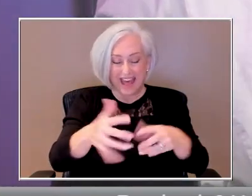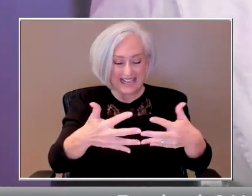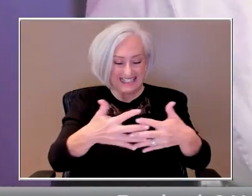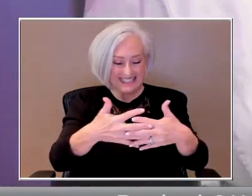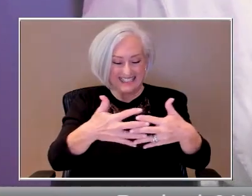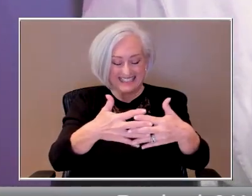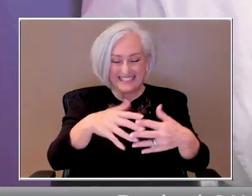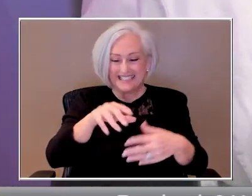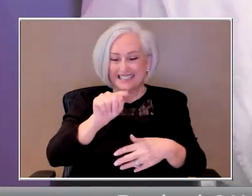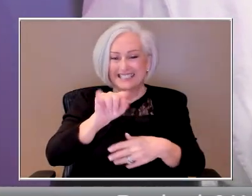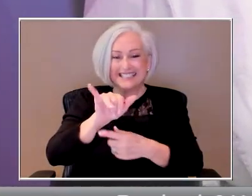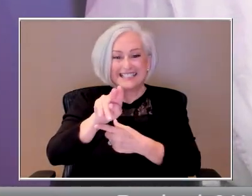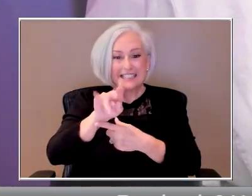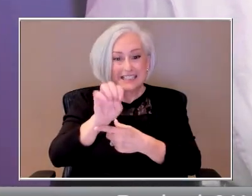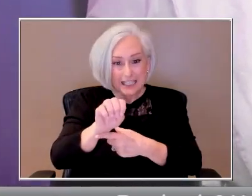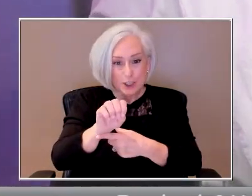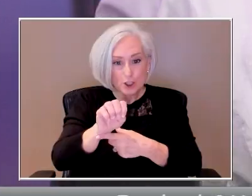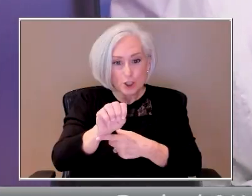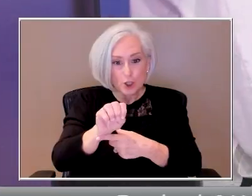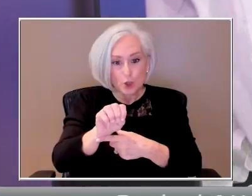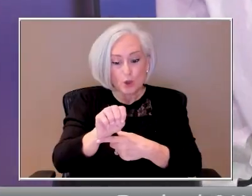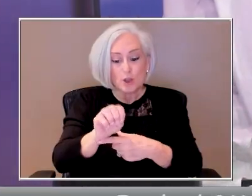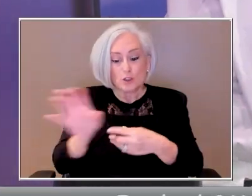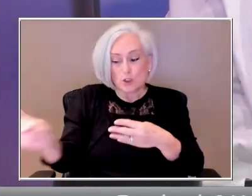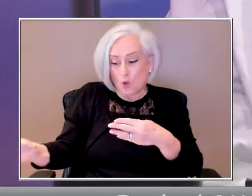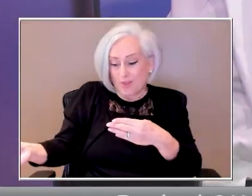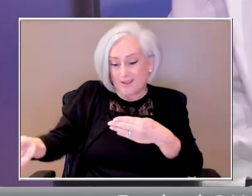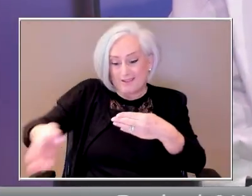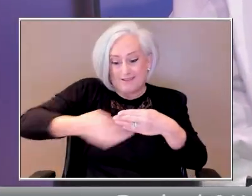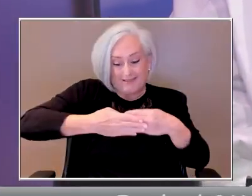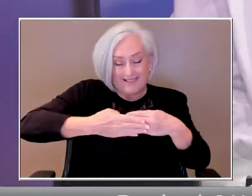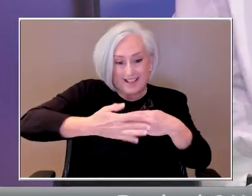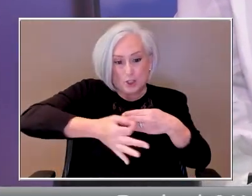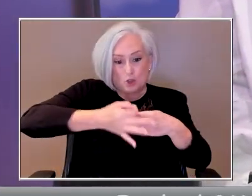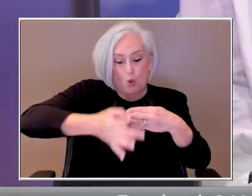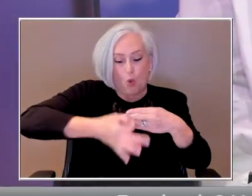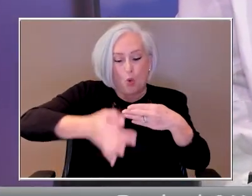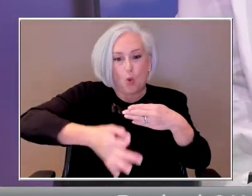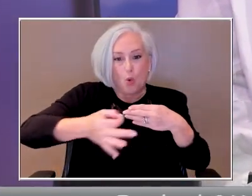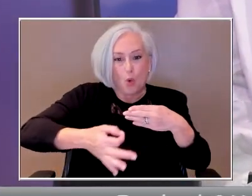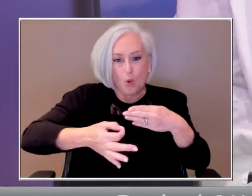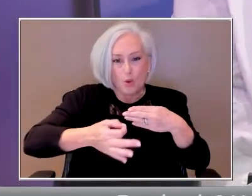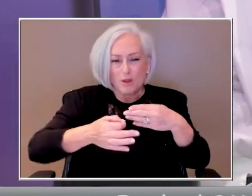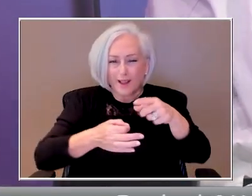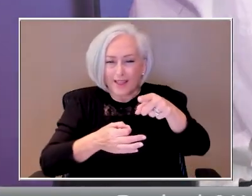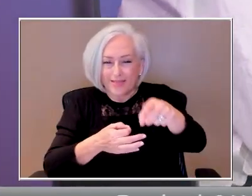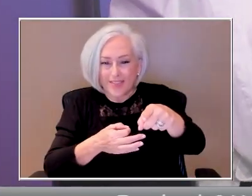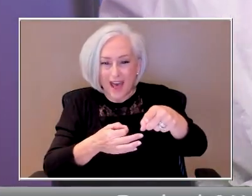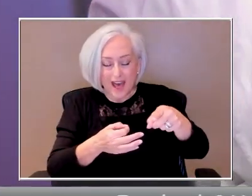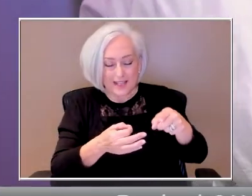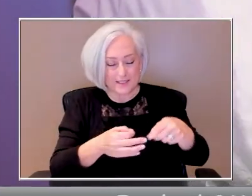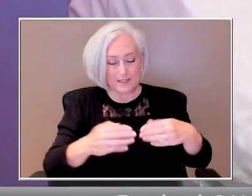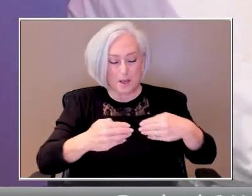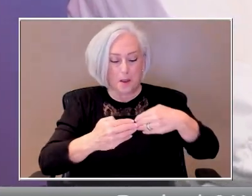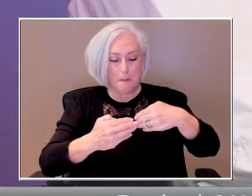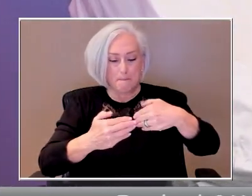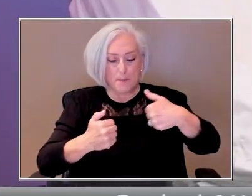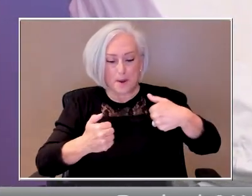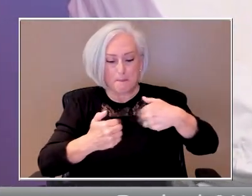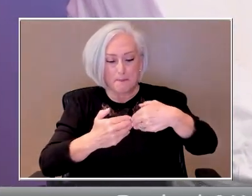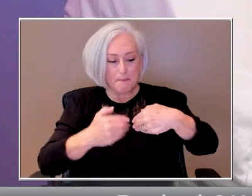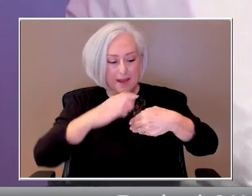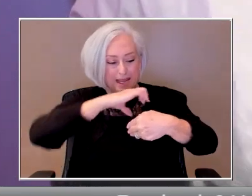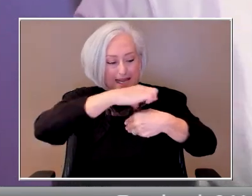it, to sew your graft to. And what you're seeing there is actually the right ventricle coming through the aortic sinuses. It was